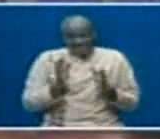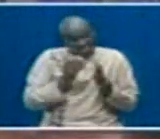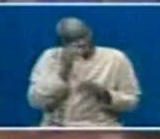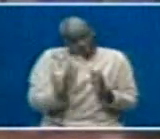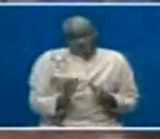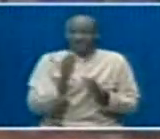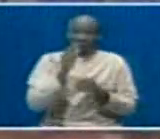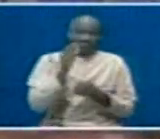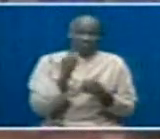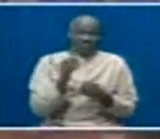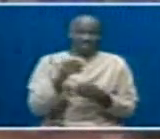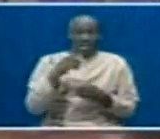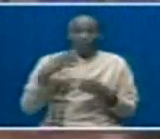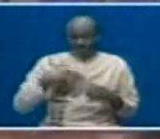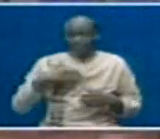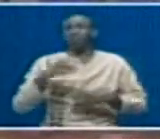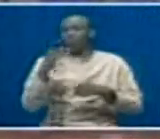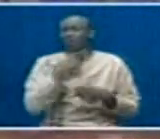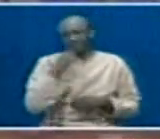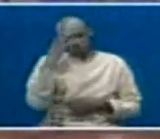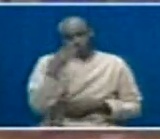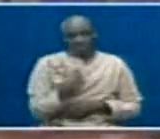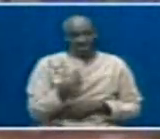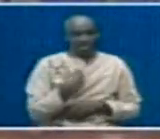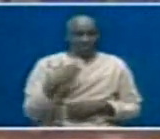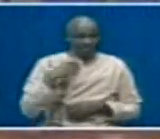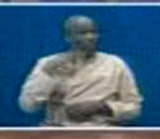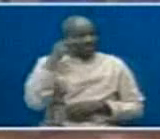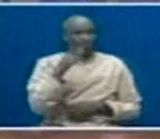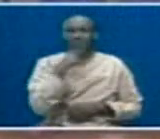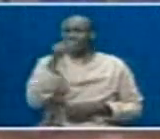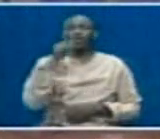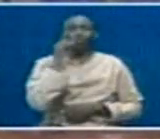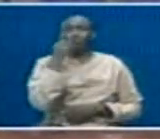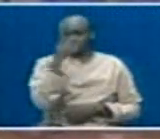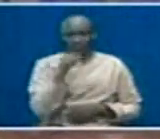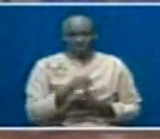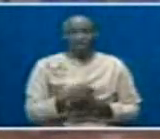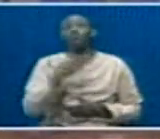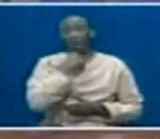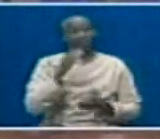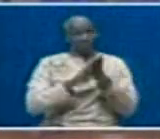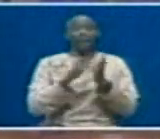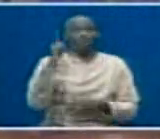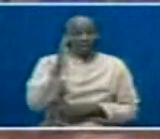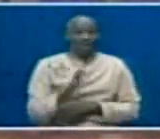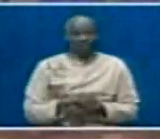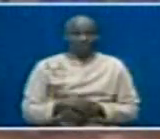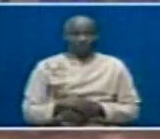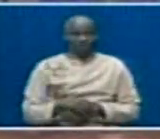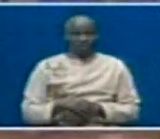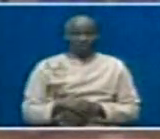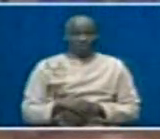had, it sort of attracted the people. So what happened, Ali said to me when we got home, he said, Sal, you want to be a lawyer? Yeah, because